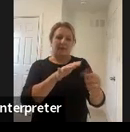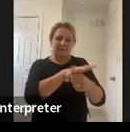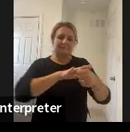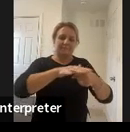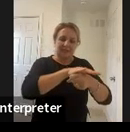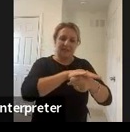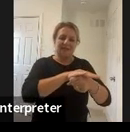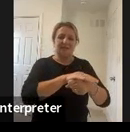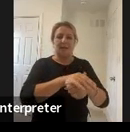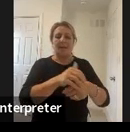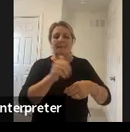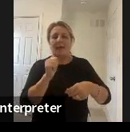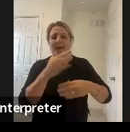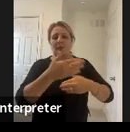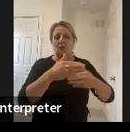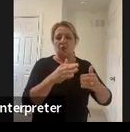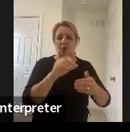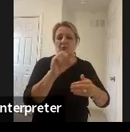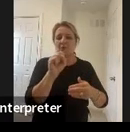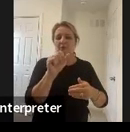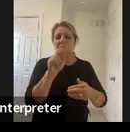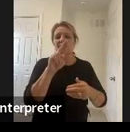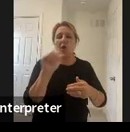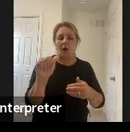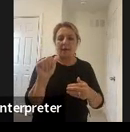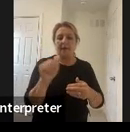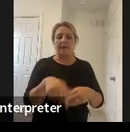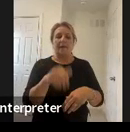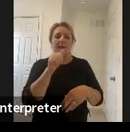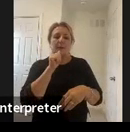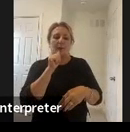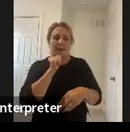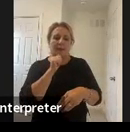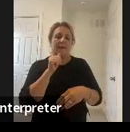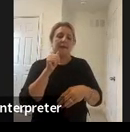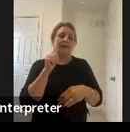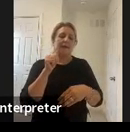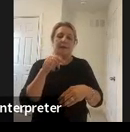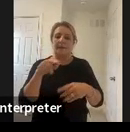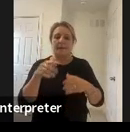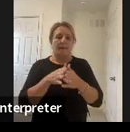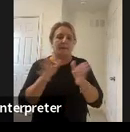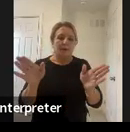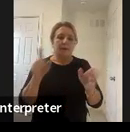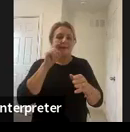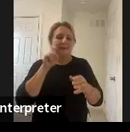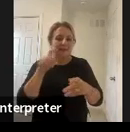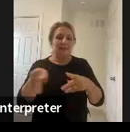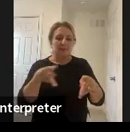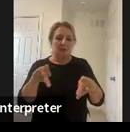like back rooms, saunas, public or private sex parties while this epidemic